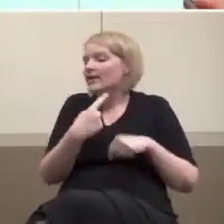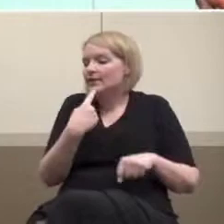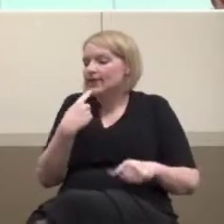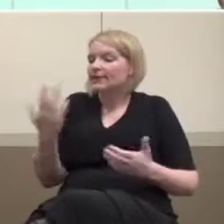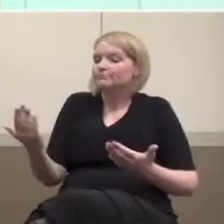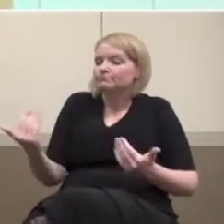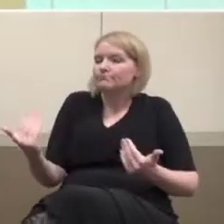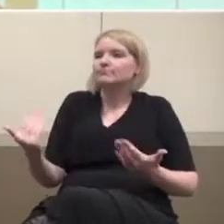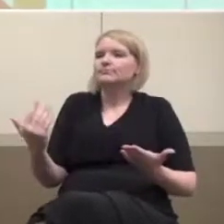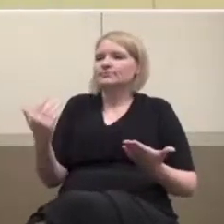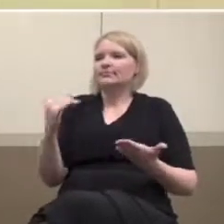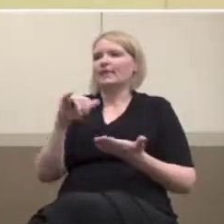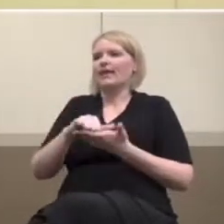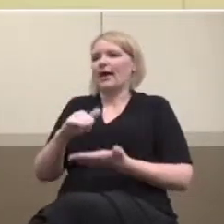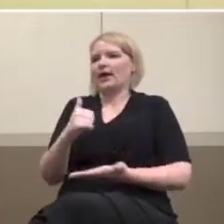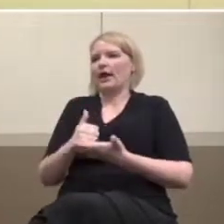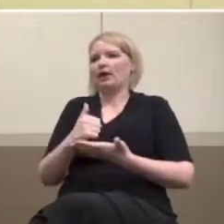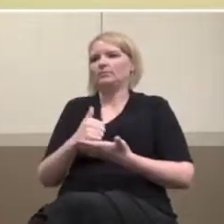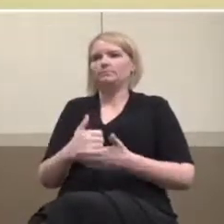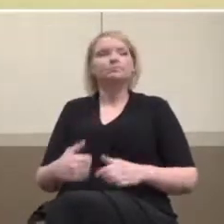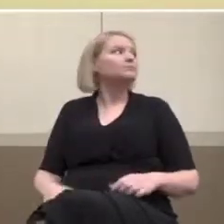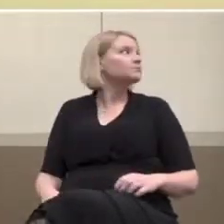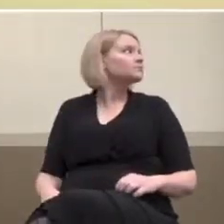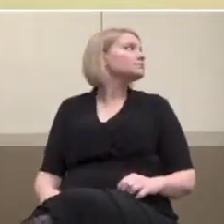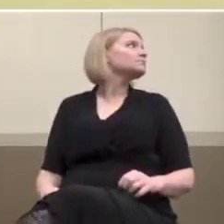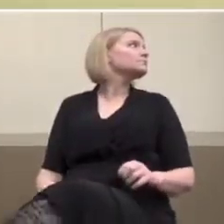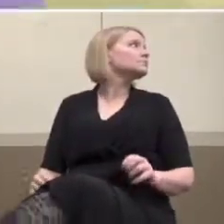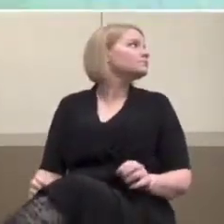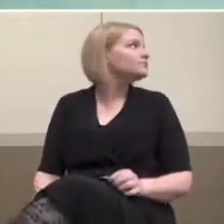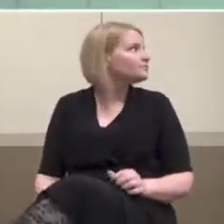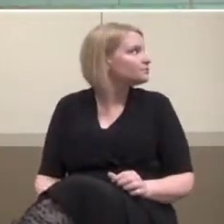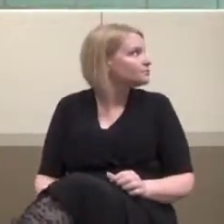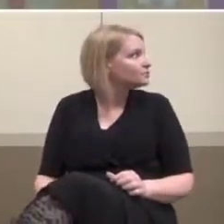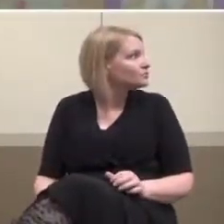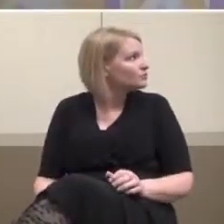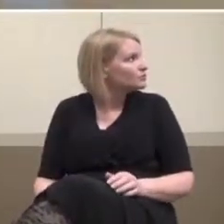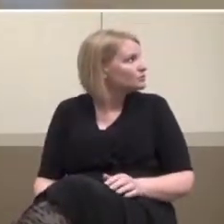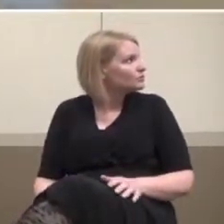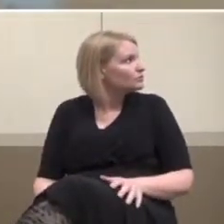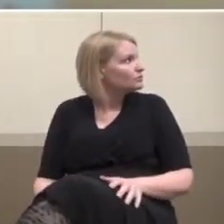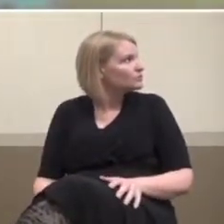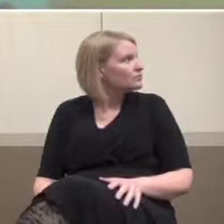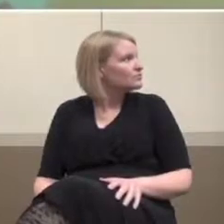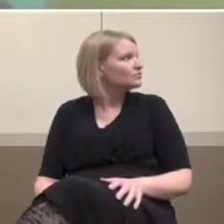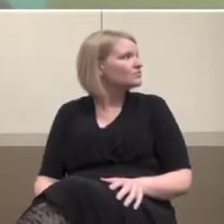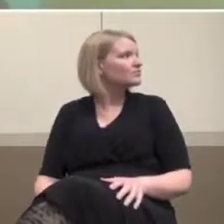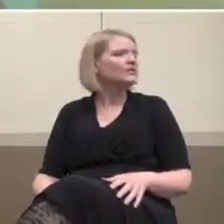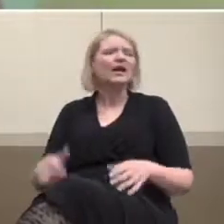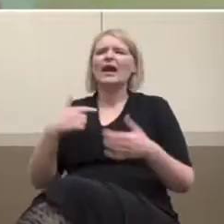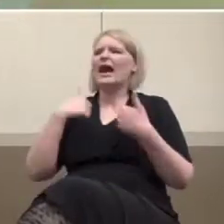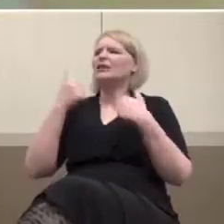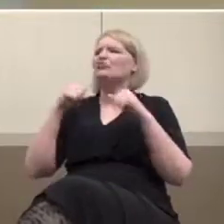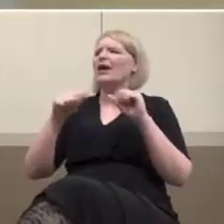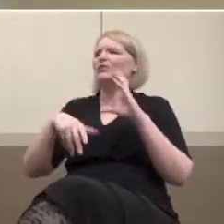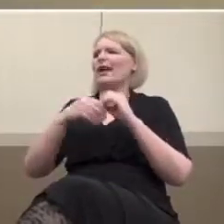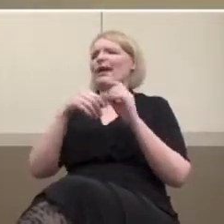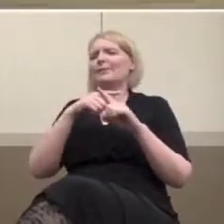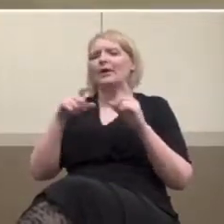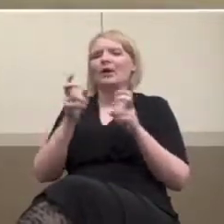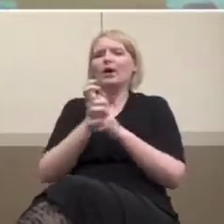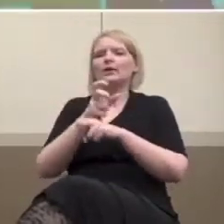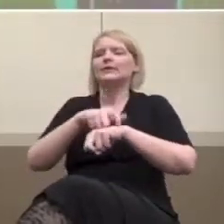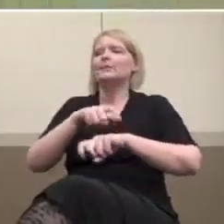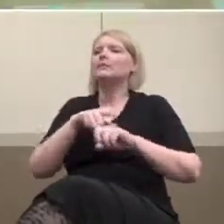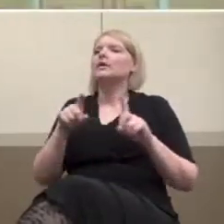So that was helpful. And then what I would have, I was trying to put on here and I was having a hard time. What I would have then